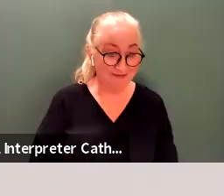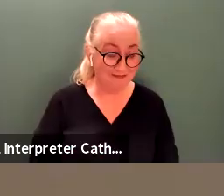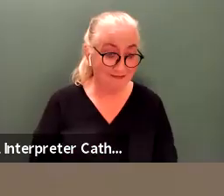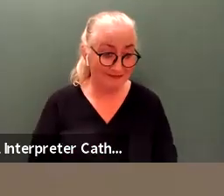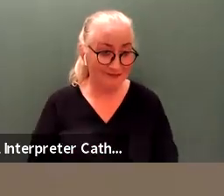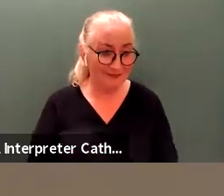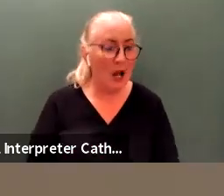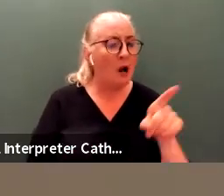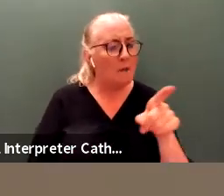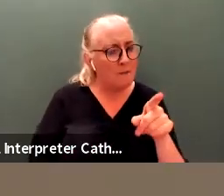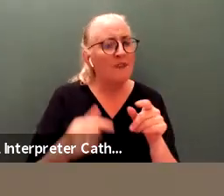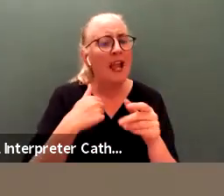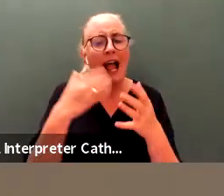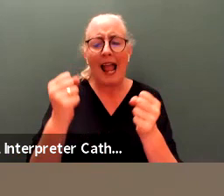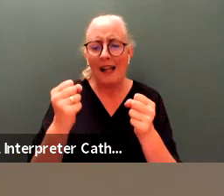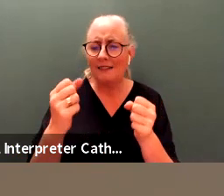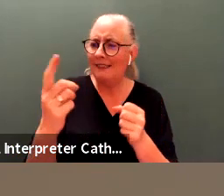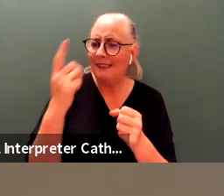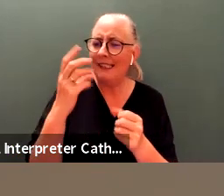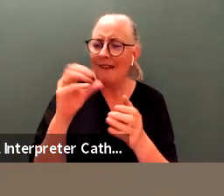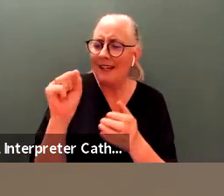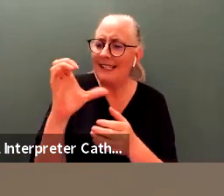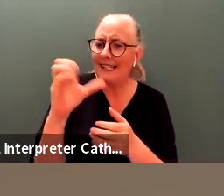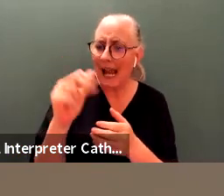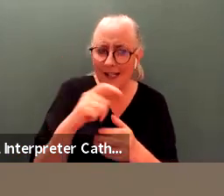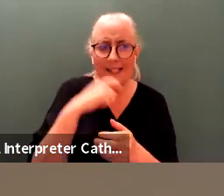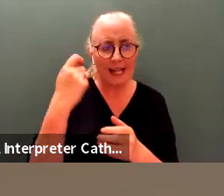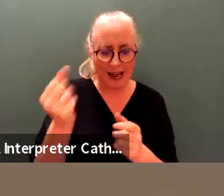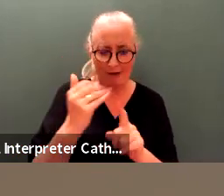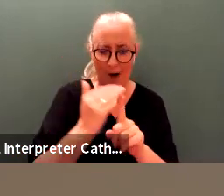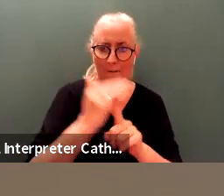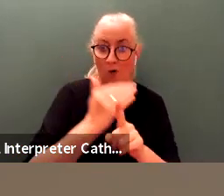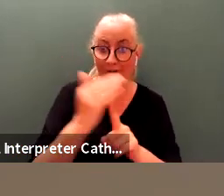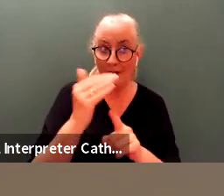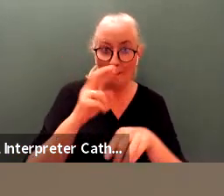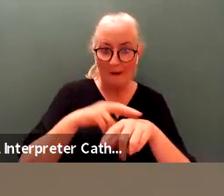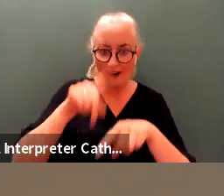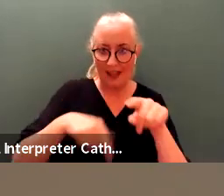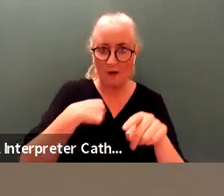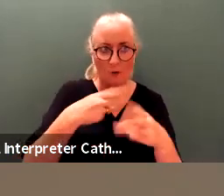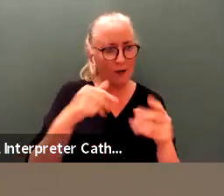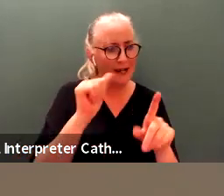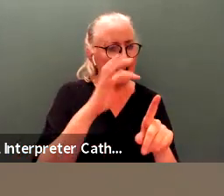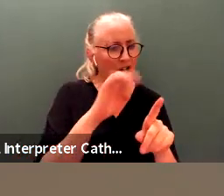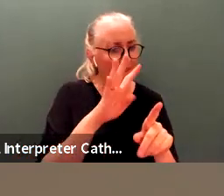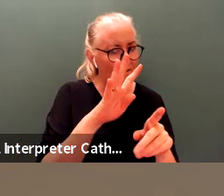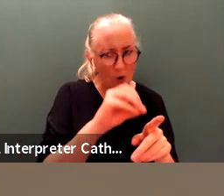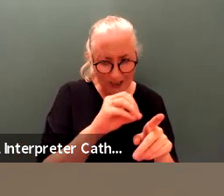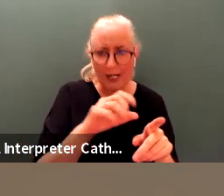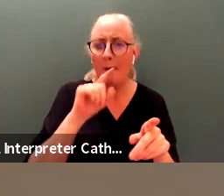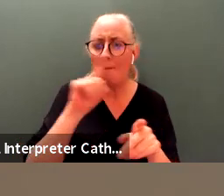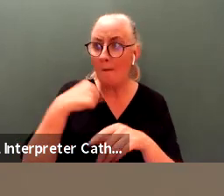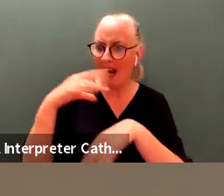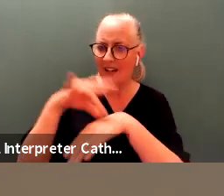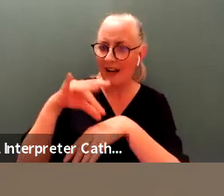I've had subsequent DEXA scans done and they're improved on what they were in my 40s. And again, as my GP says, there's actually